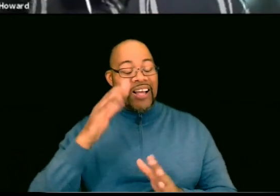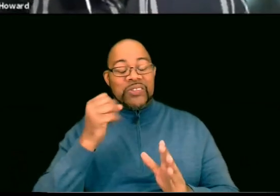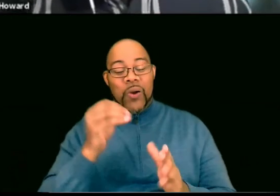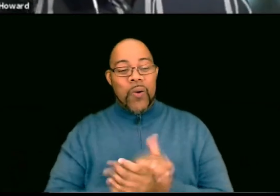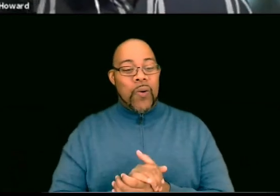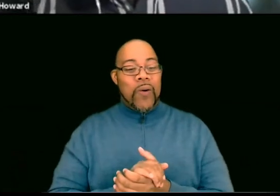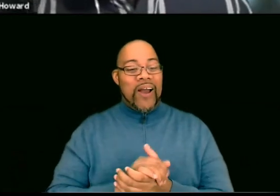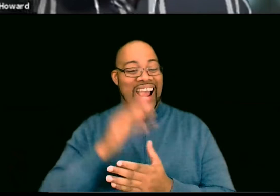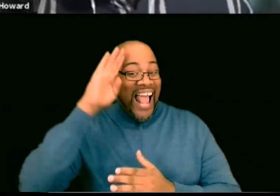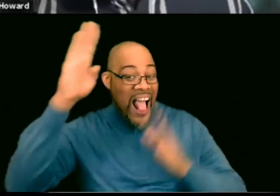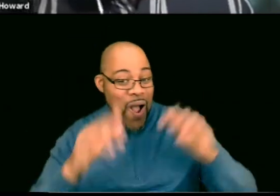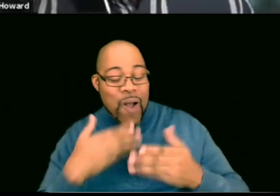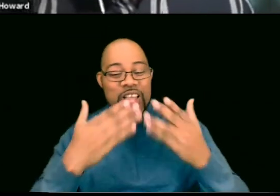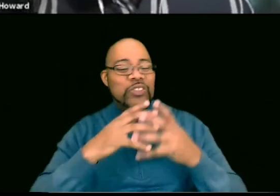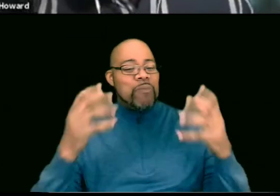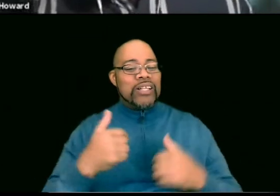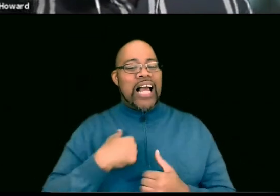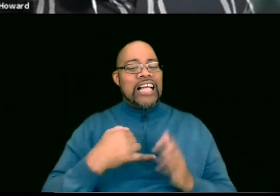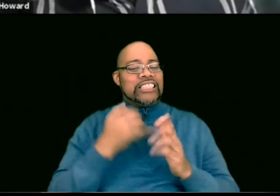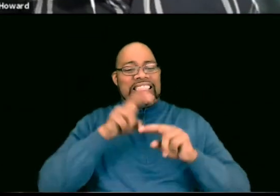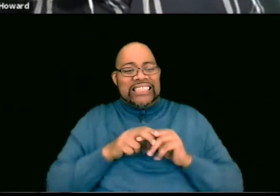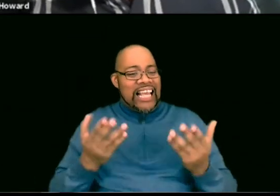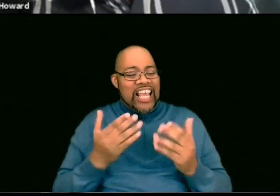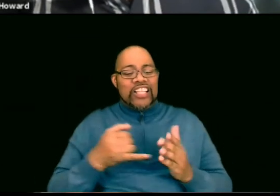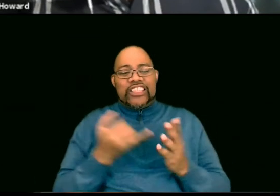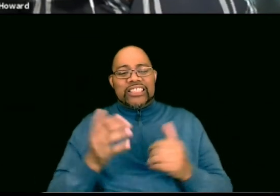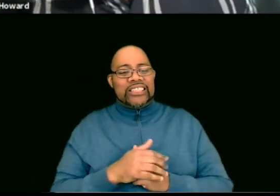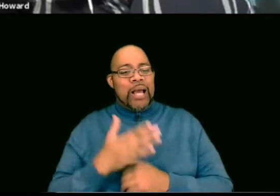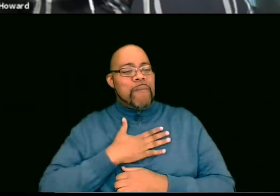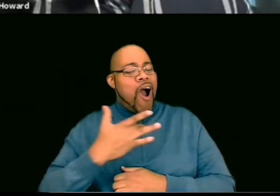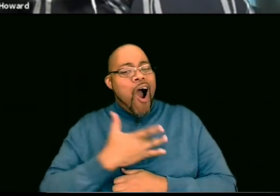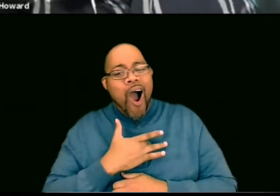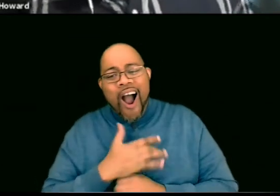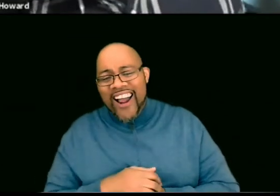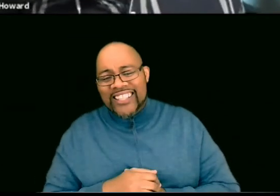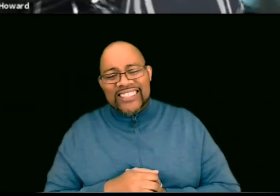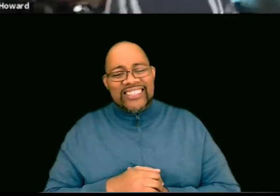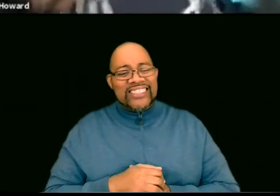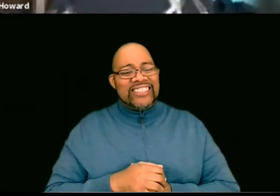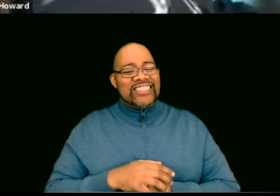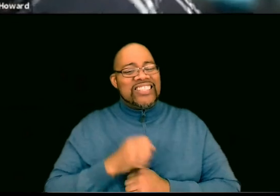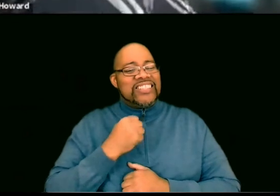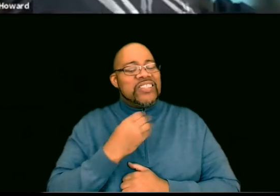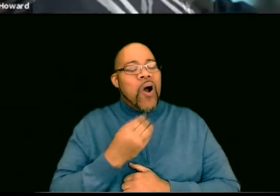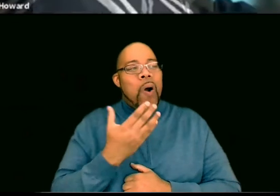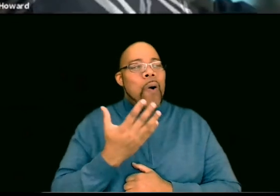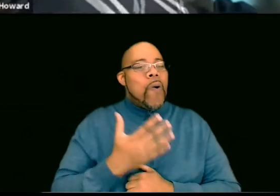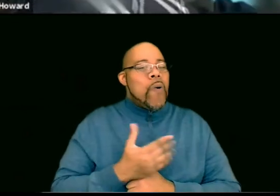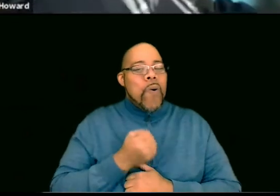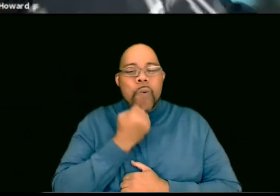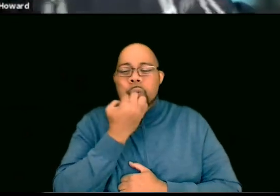Oh my goodness. So, hey, thank you so much. I was just sitting here, just like my heart is